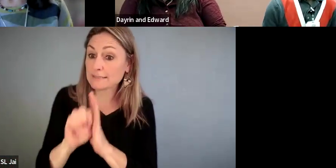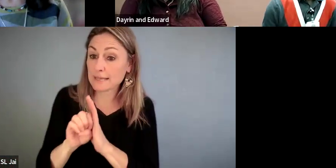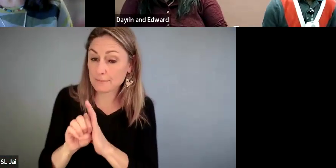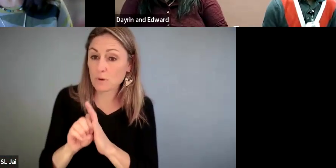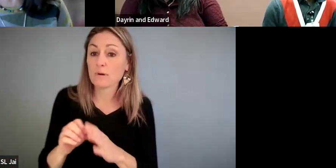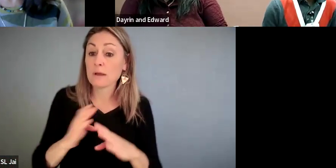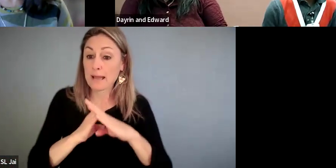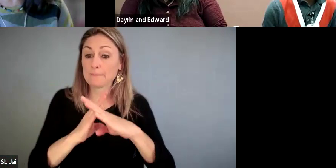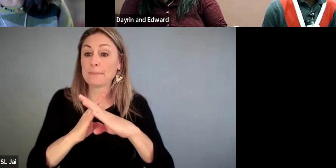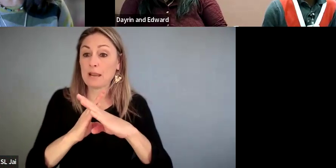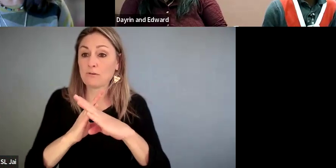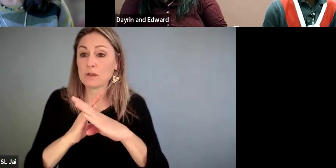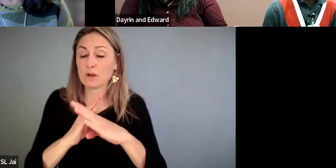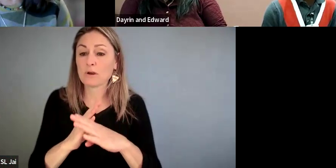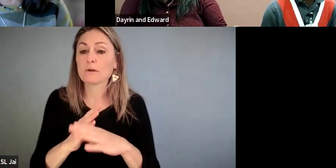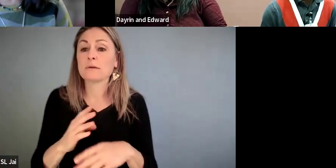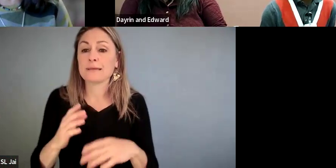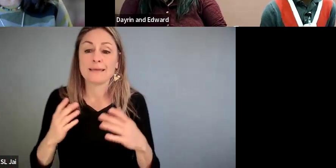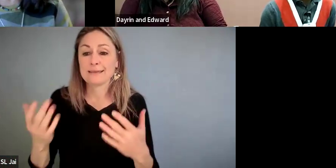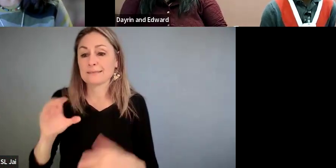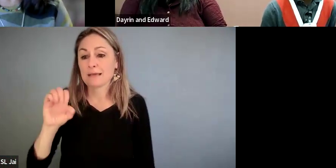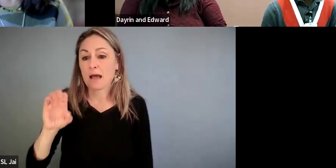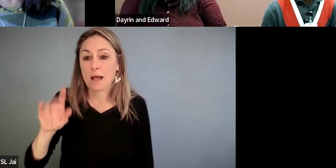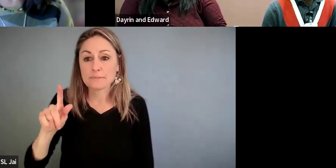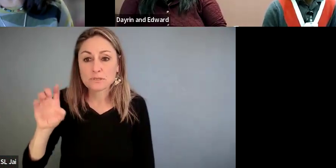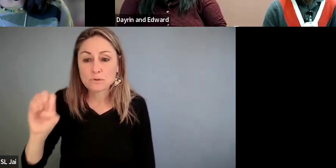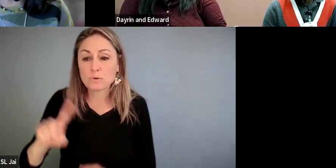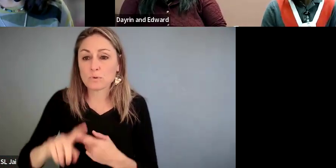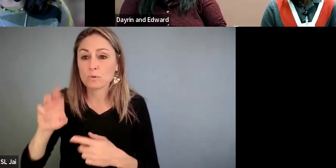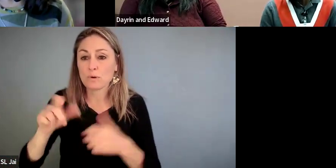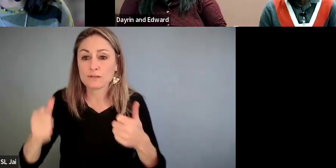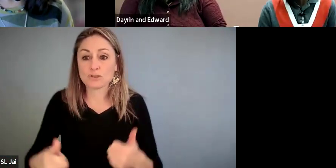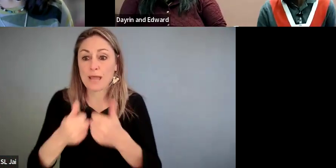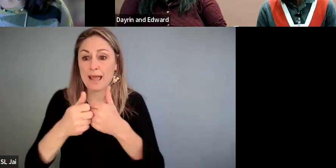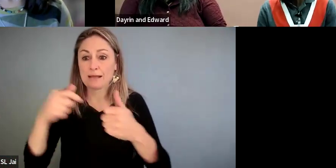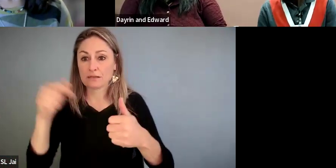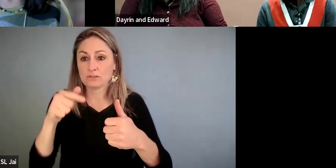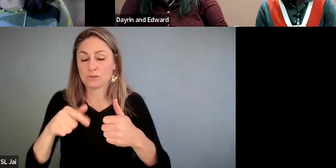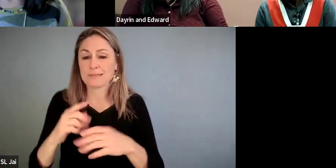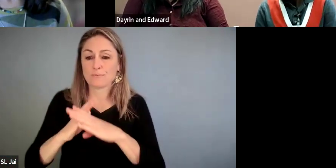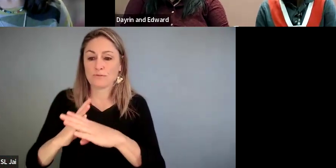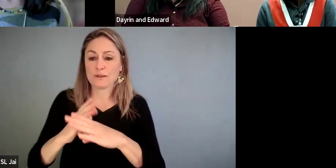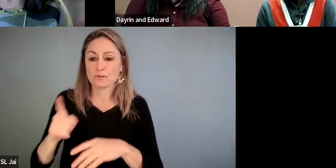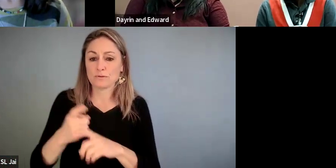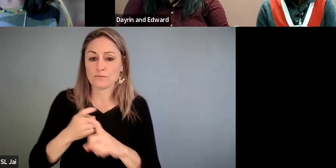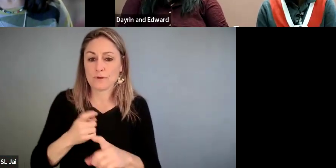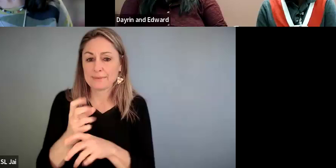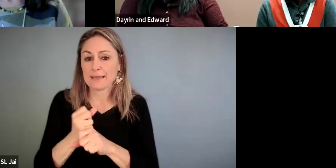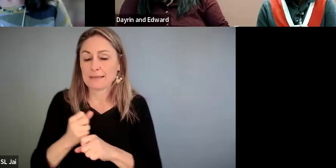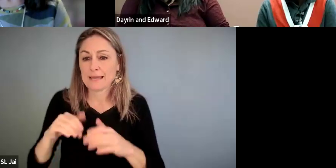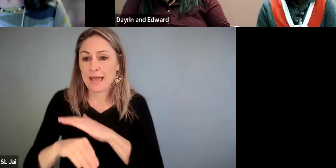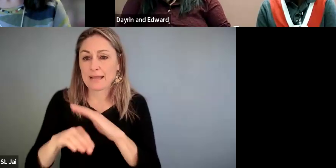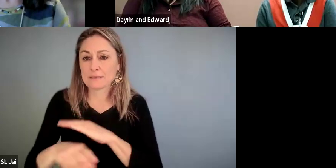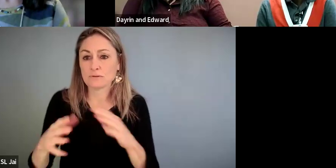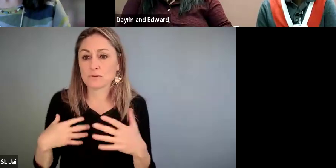a barrier is an obstacle or a challenge that can prevent you to access to healthcare. So that's